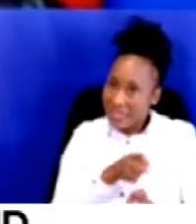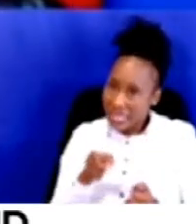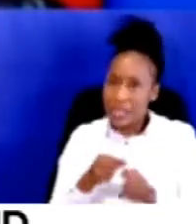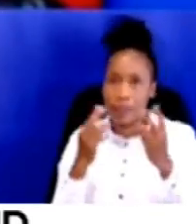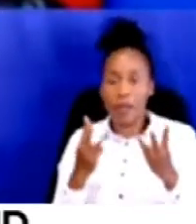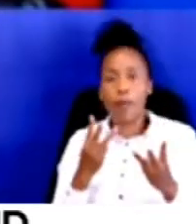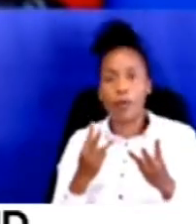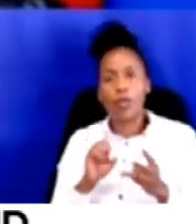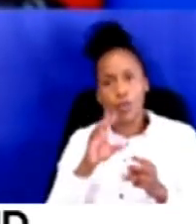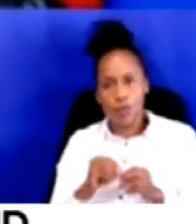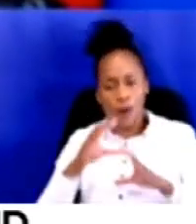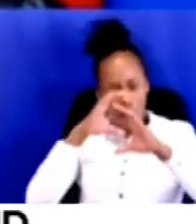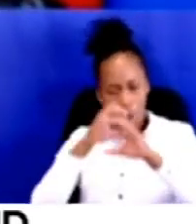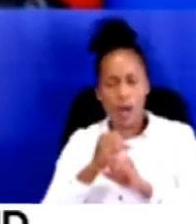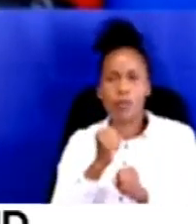they can focus on their work